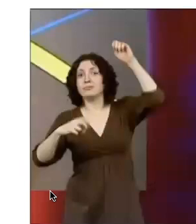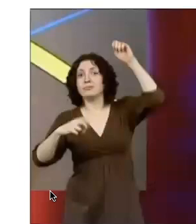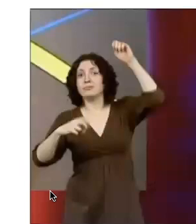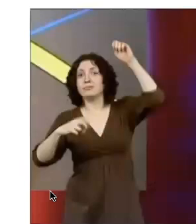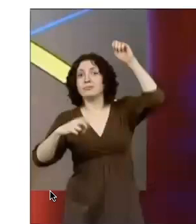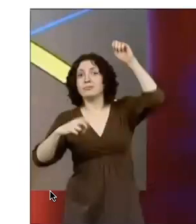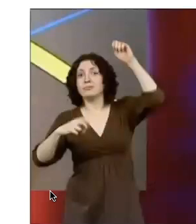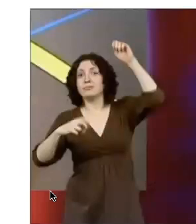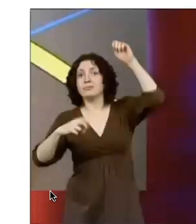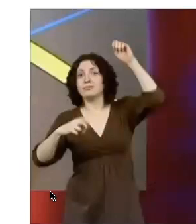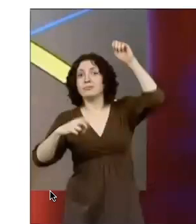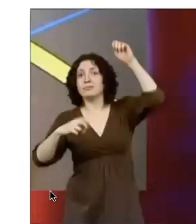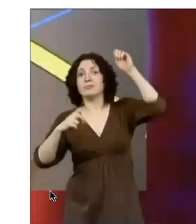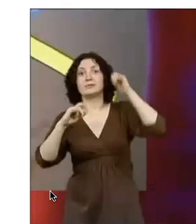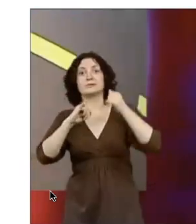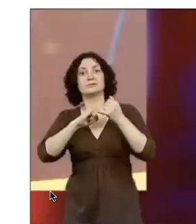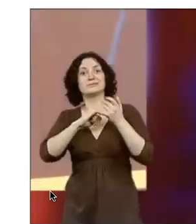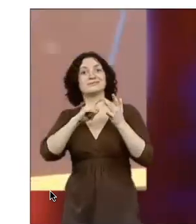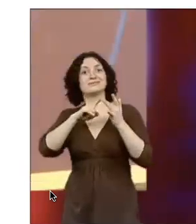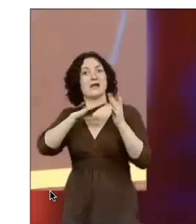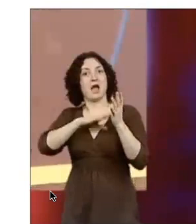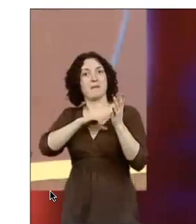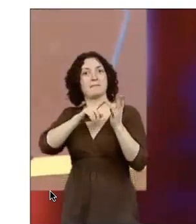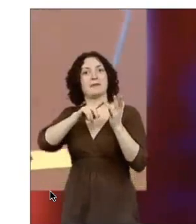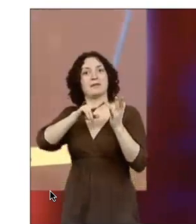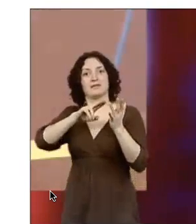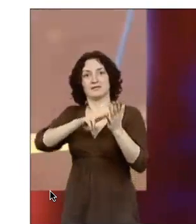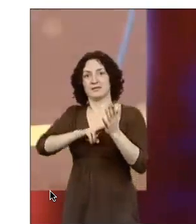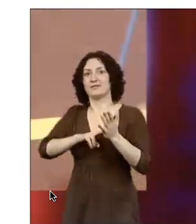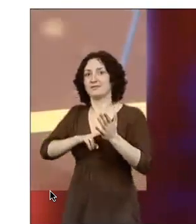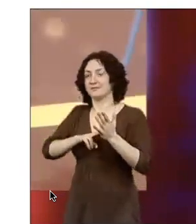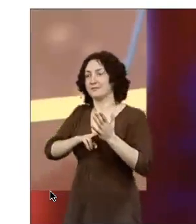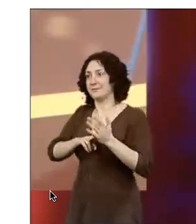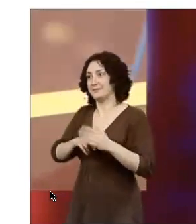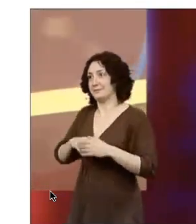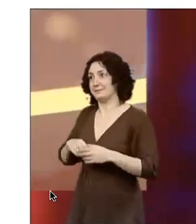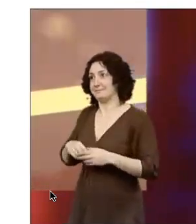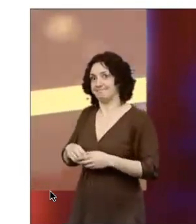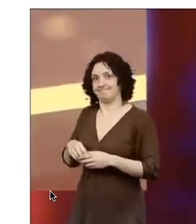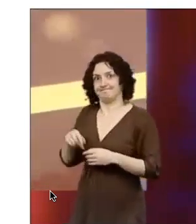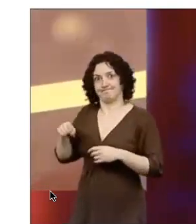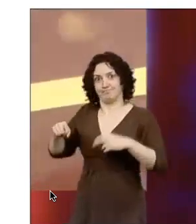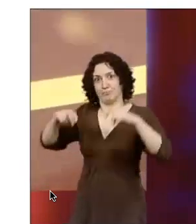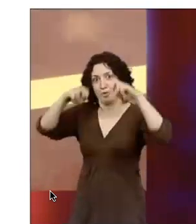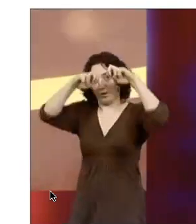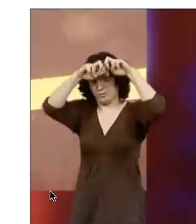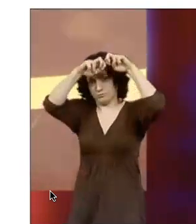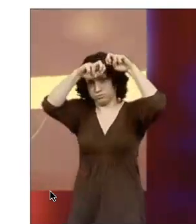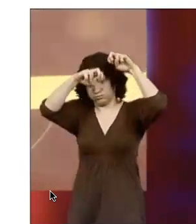Finally, the mouthing model can simply fail to detect certain mouthings. Here, Simon is simply not detected at all.